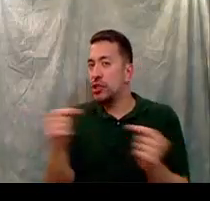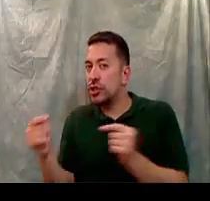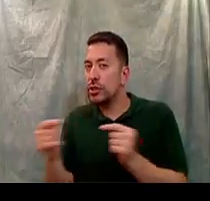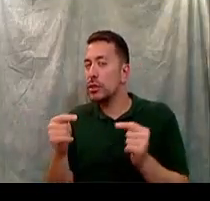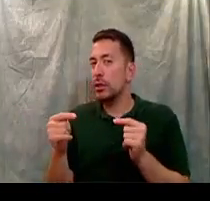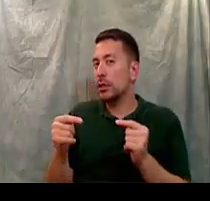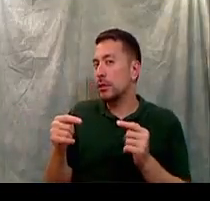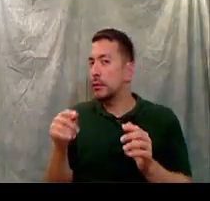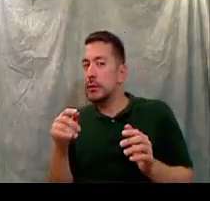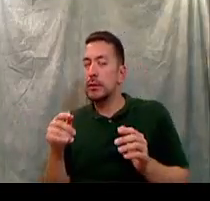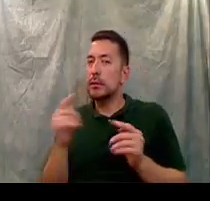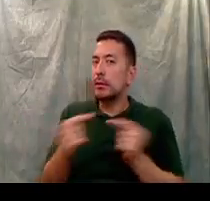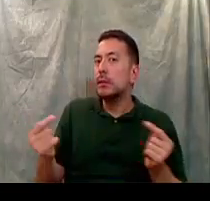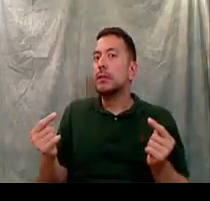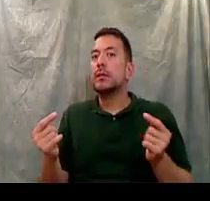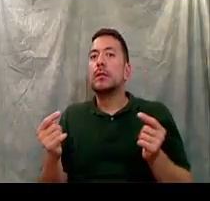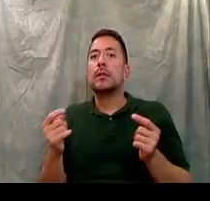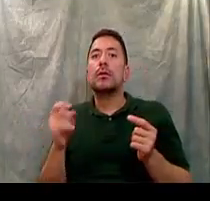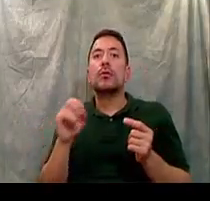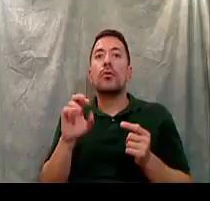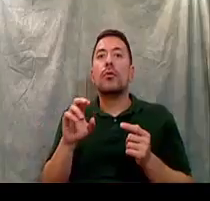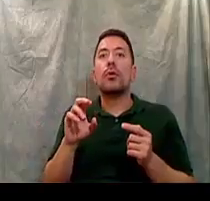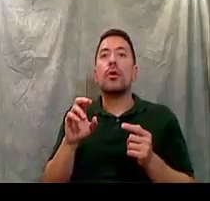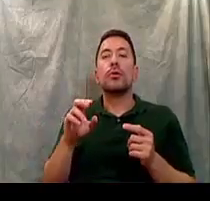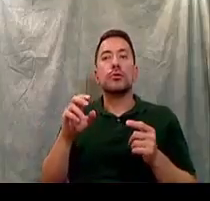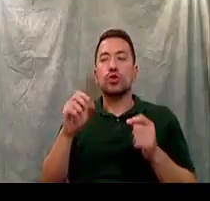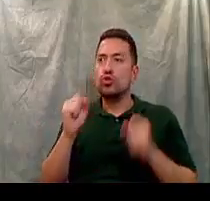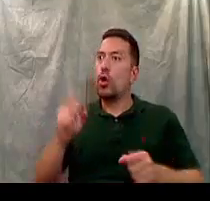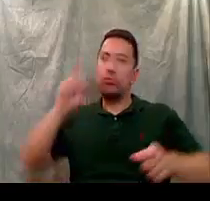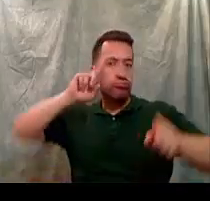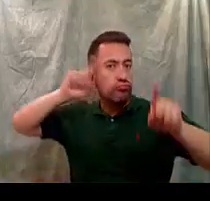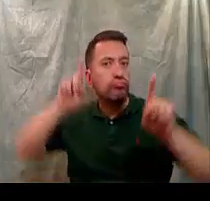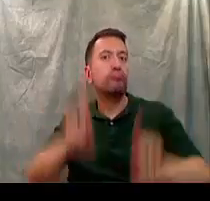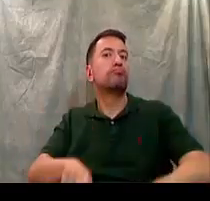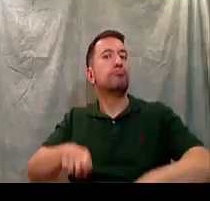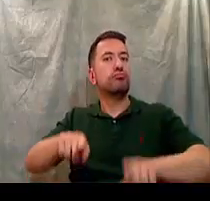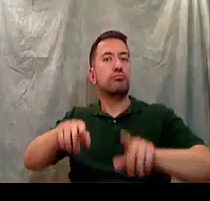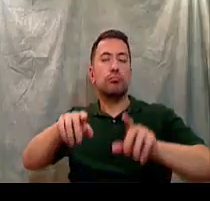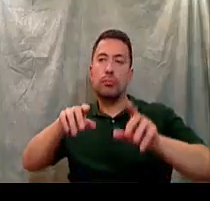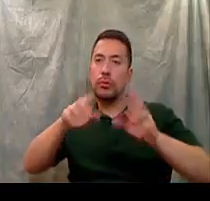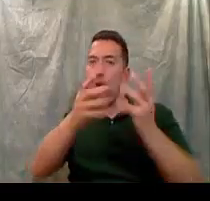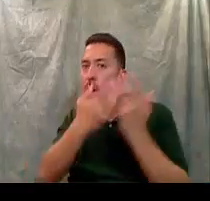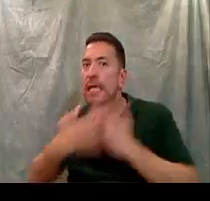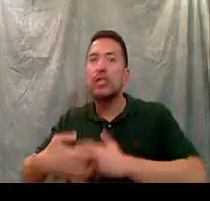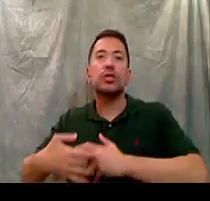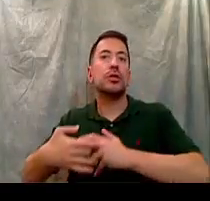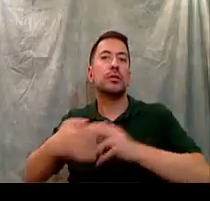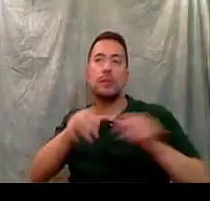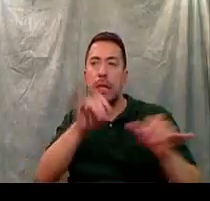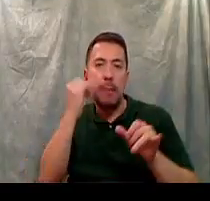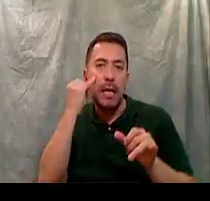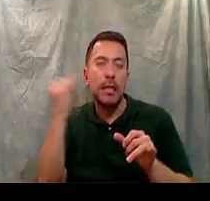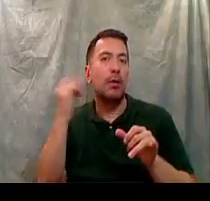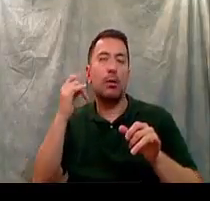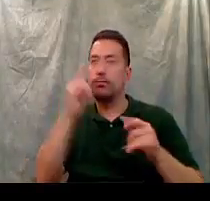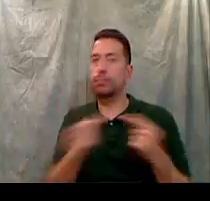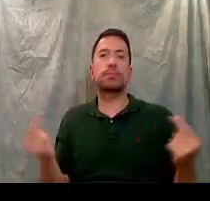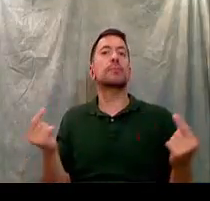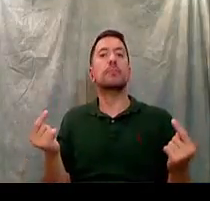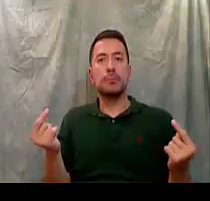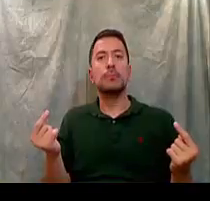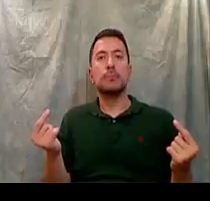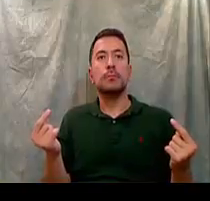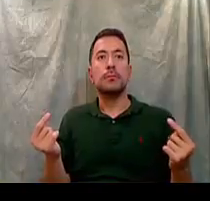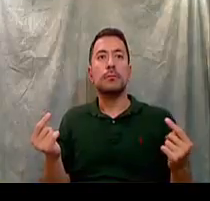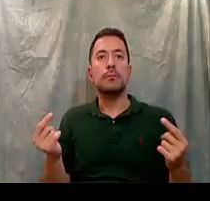these ideas? Where are there high levels of accord and agreement or cohesion across some of the ideas that are emerging as you read the research that's out